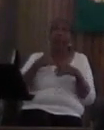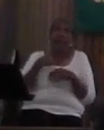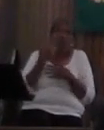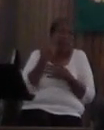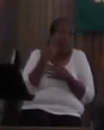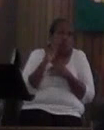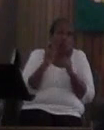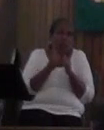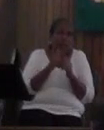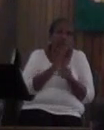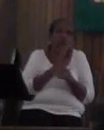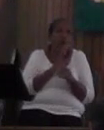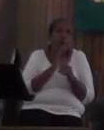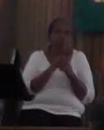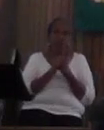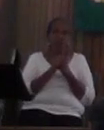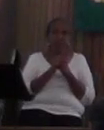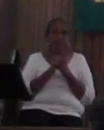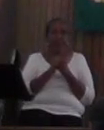talk.